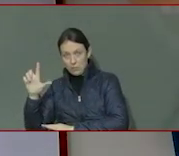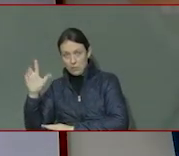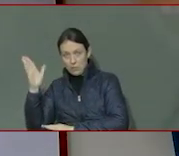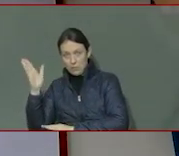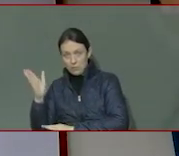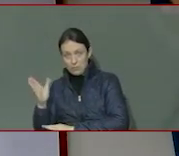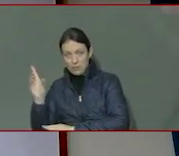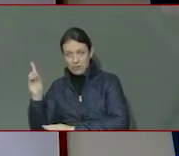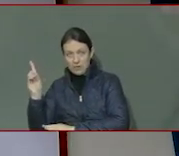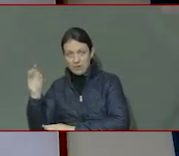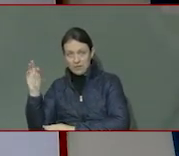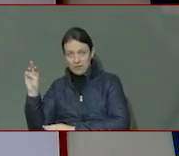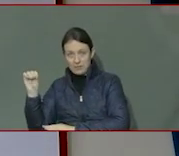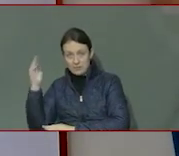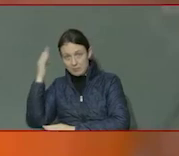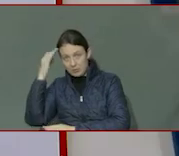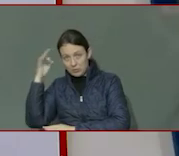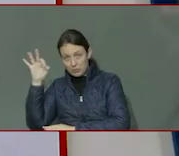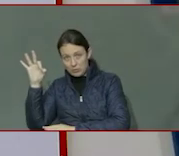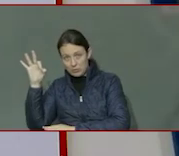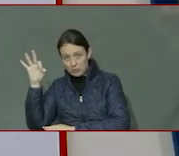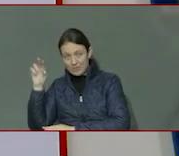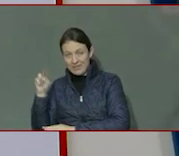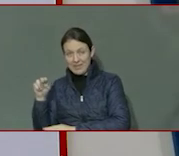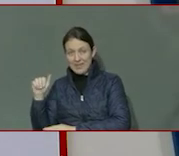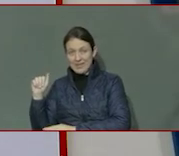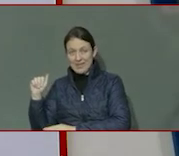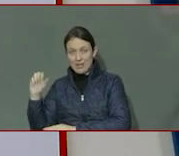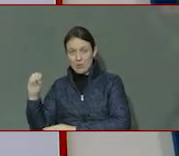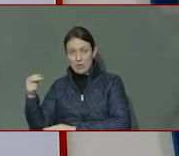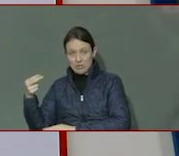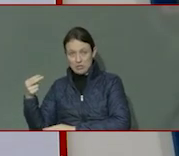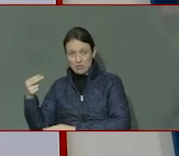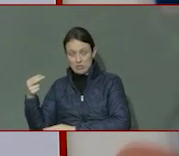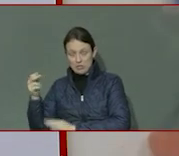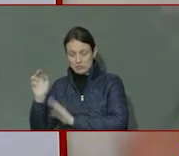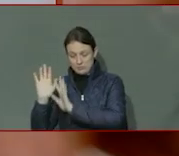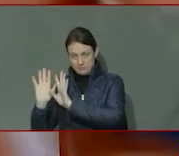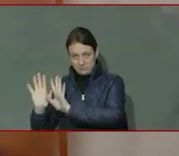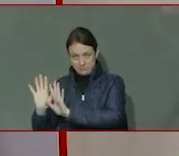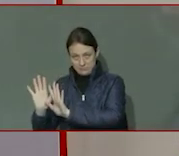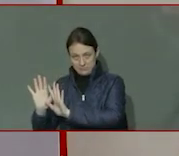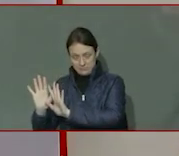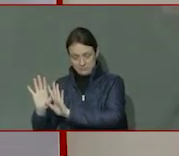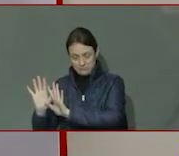cubed sodium hydroxide solution. So let's break it up.